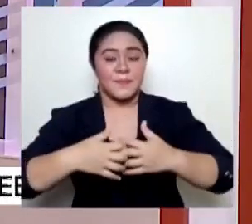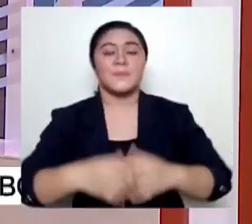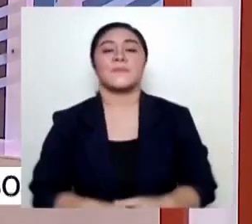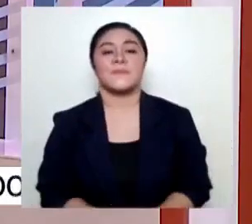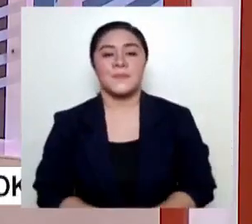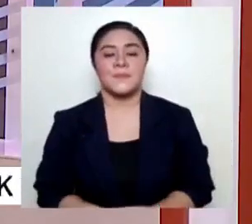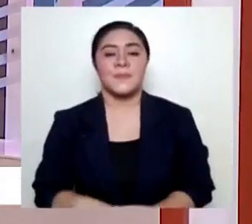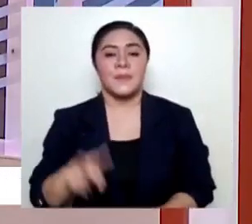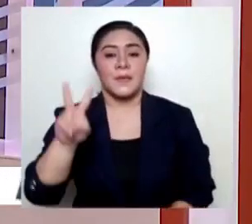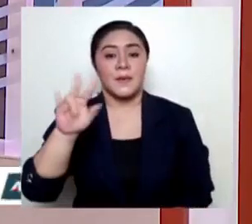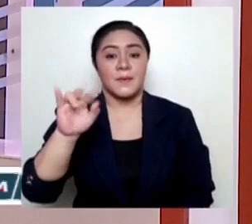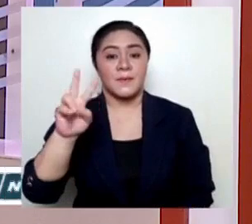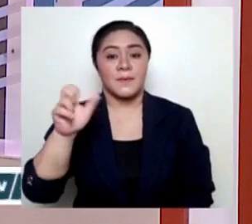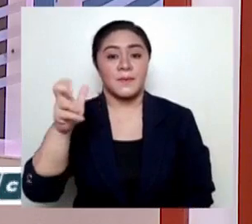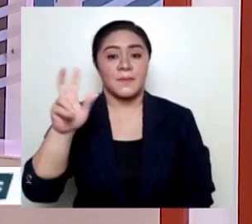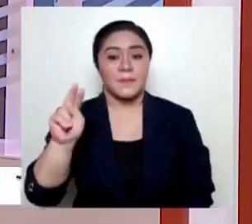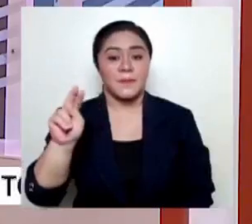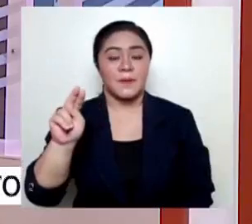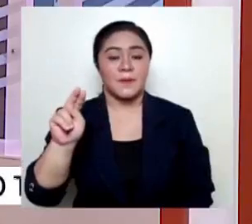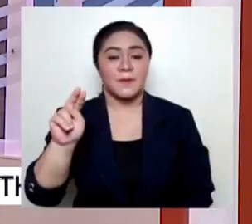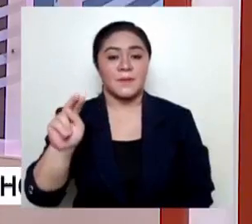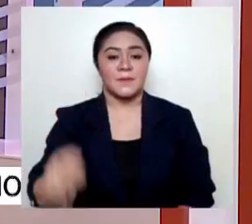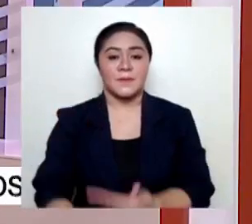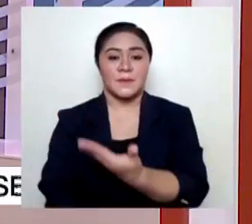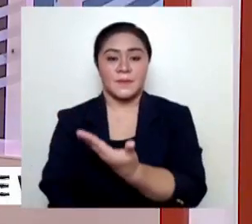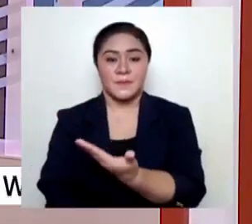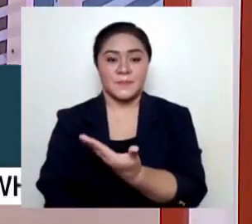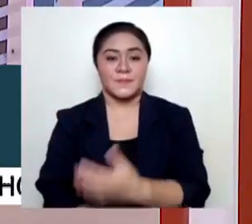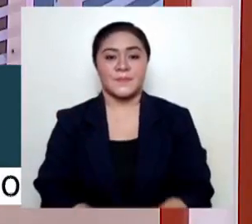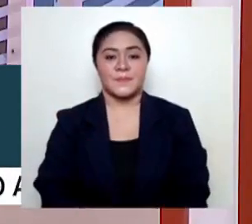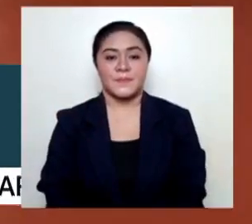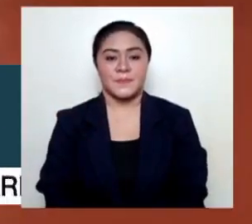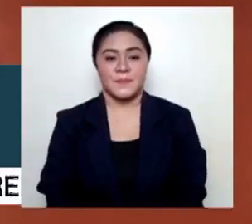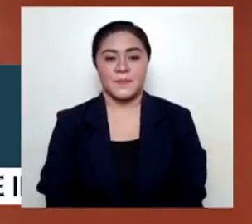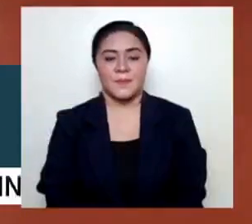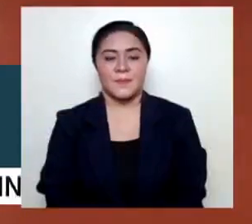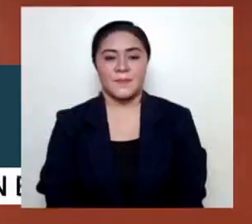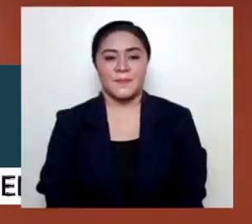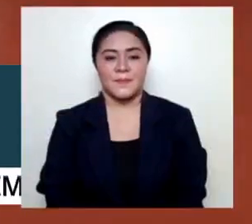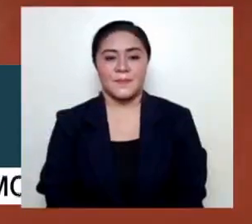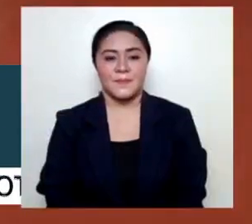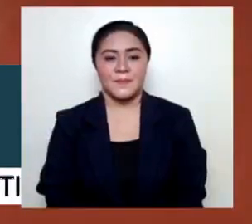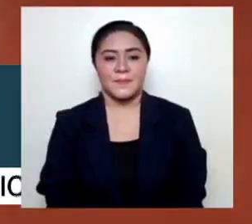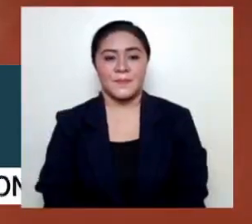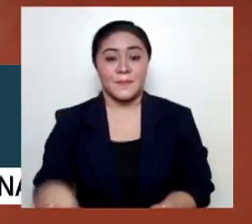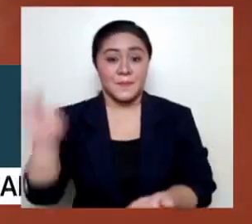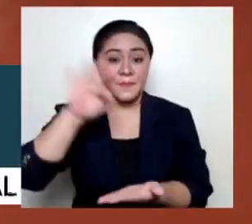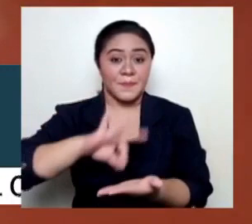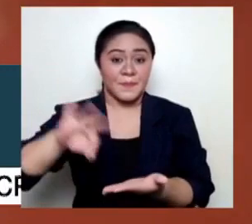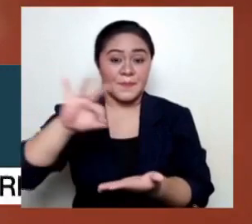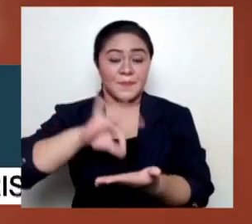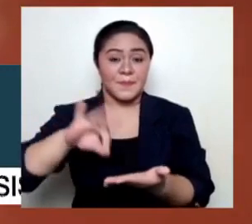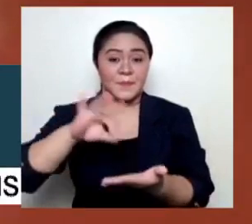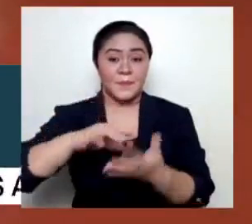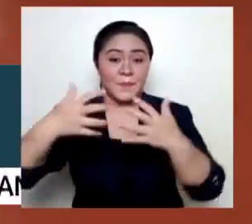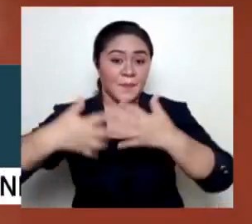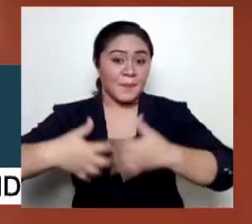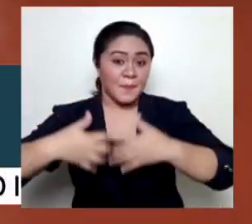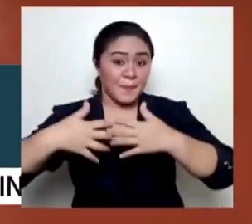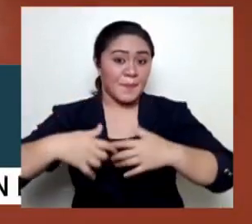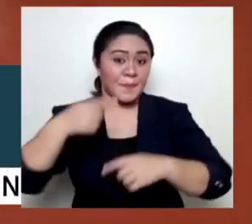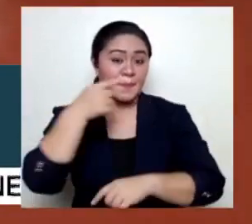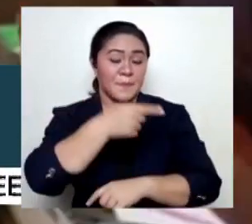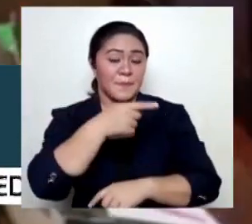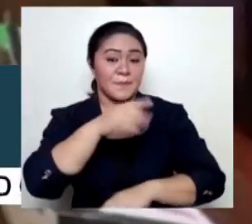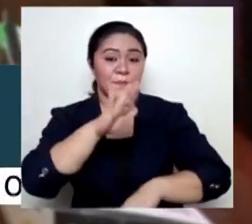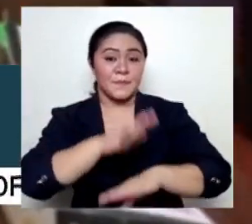has that story. Vivian, go ahead. Hi, Rain. Vote counting machines, or VCMs, in Marikina City